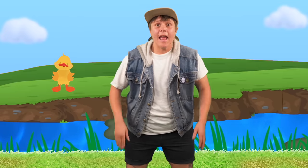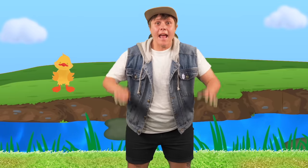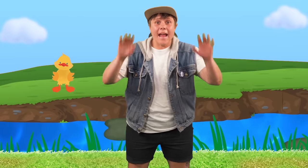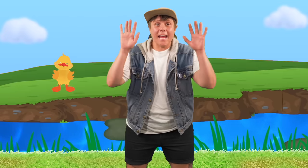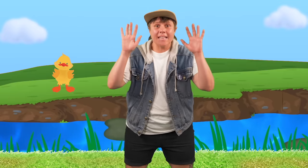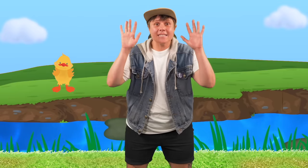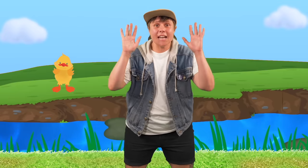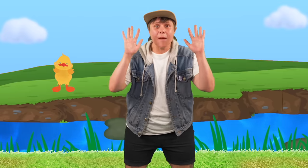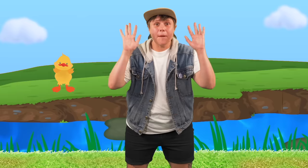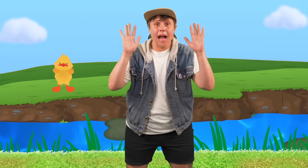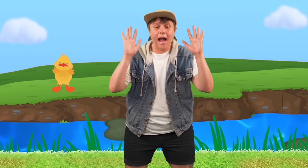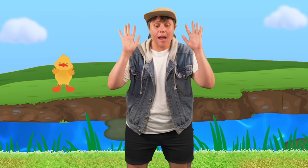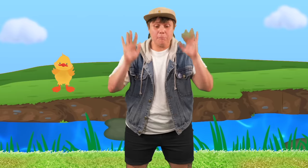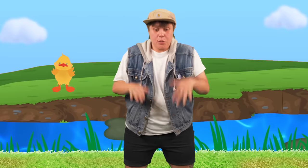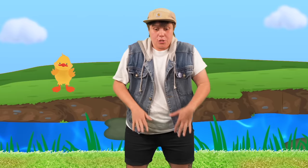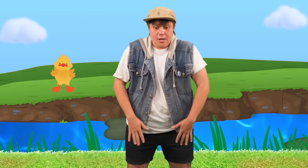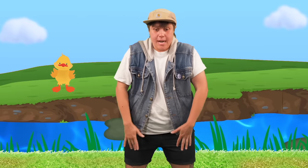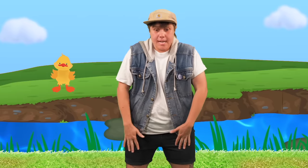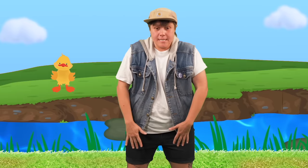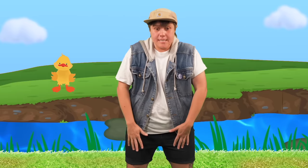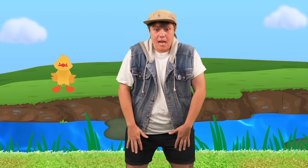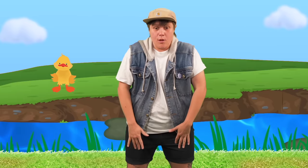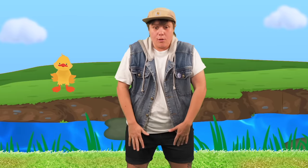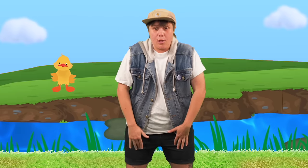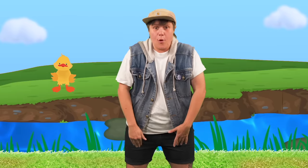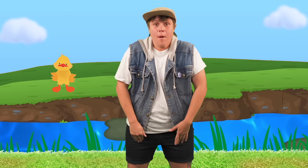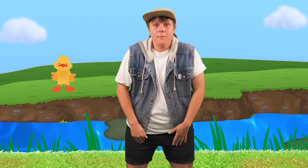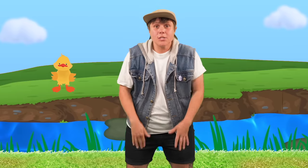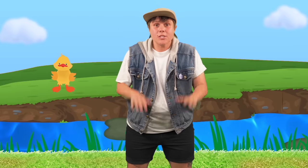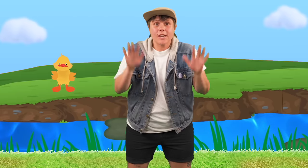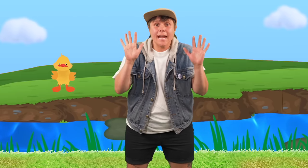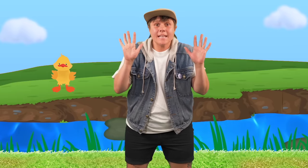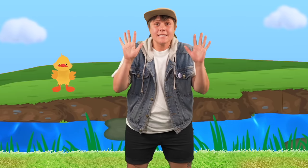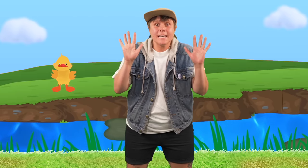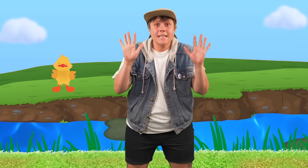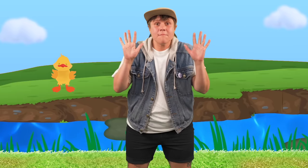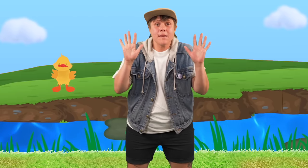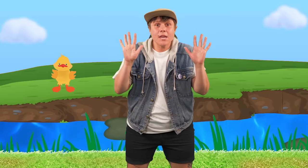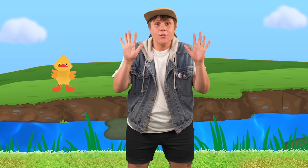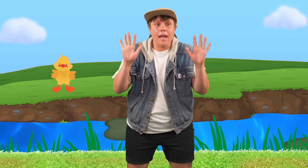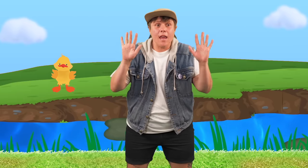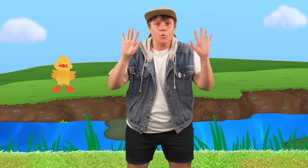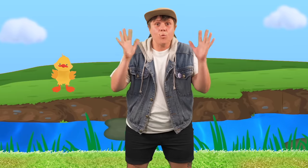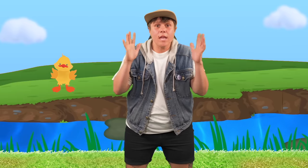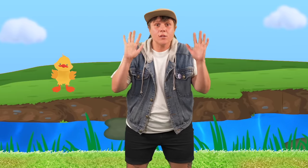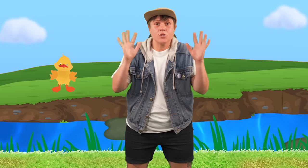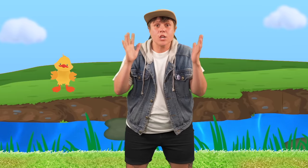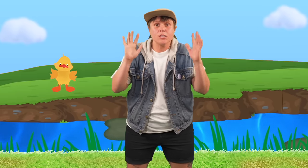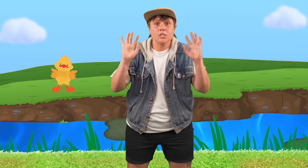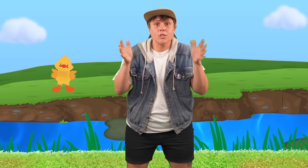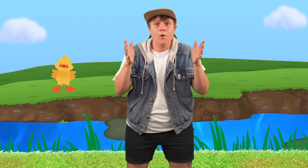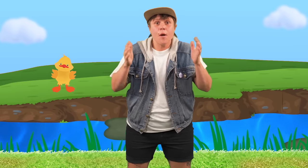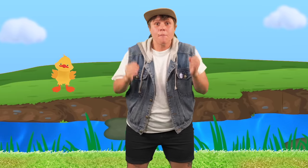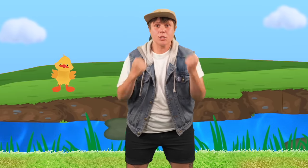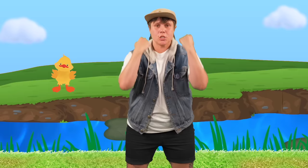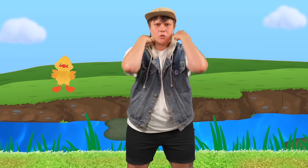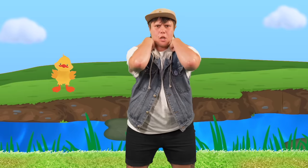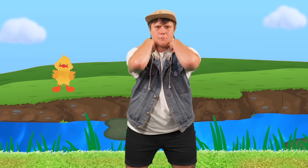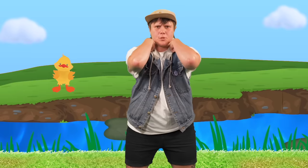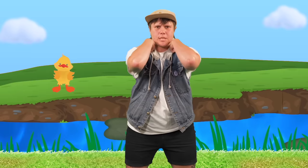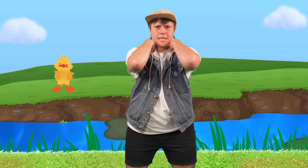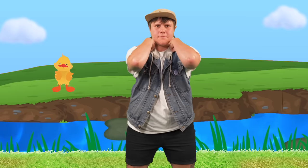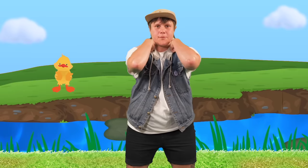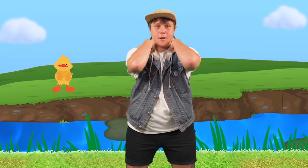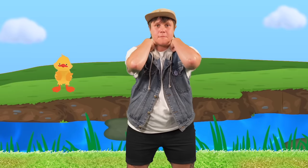your hands up high, put your hands down low. Put your hands in the middle and wiggle just so. Put